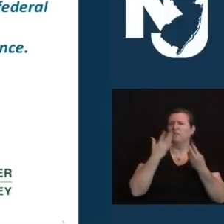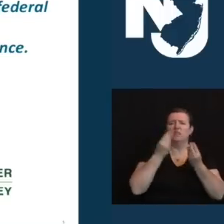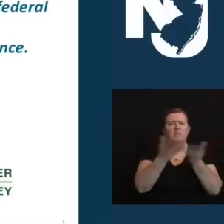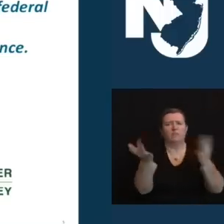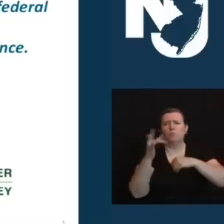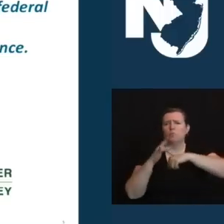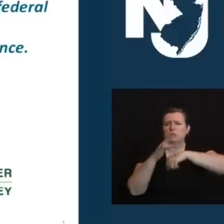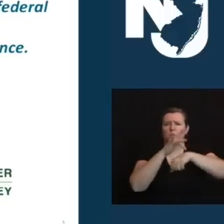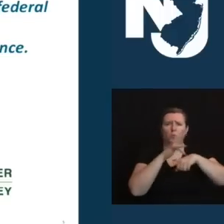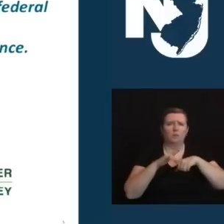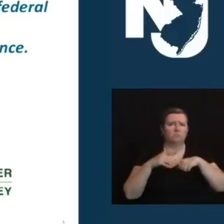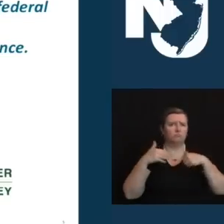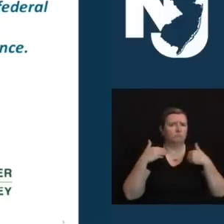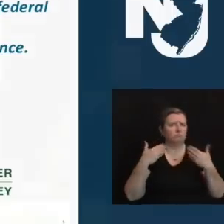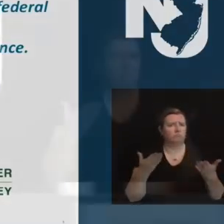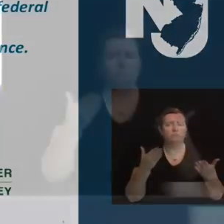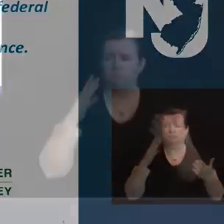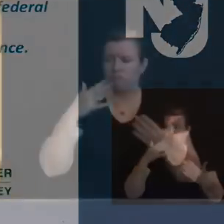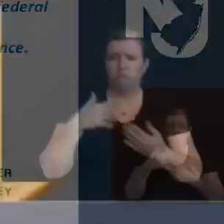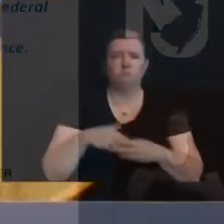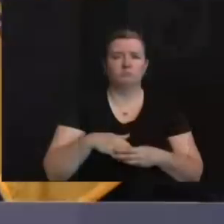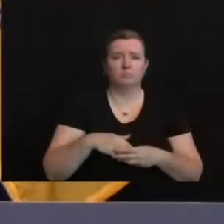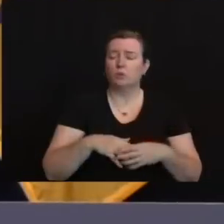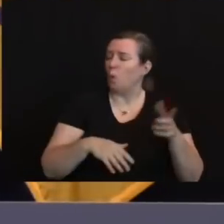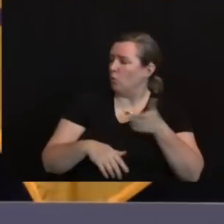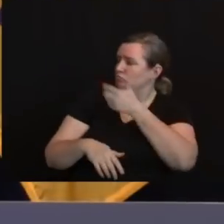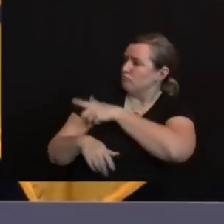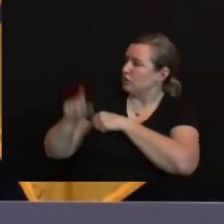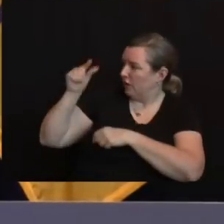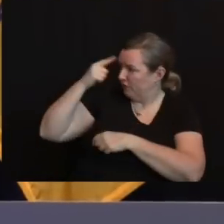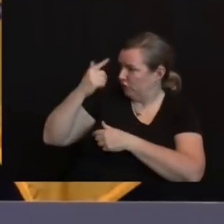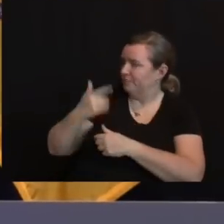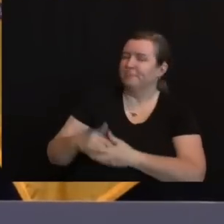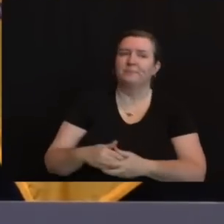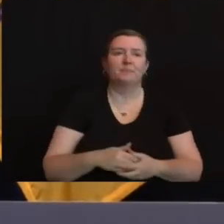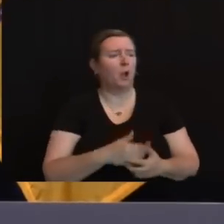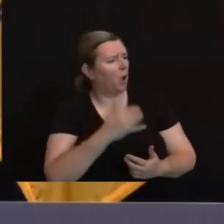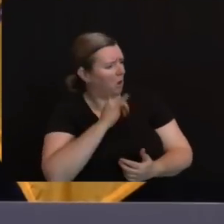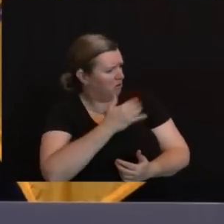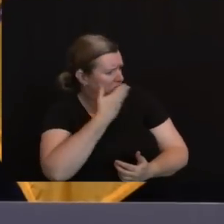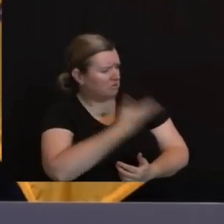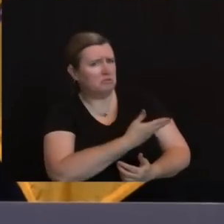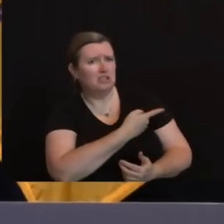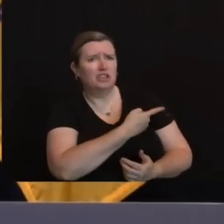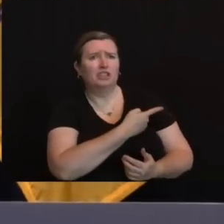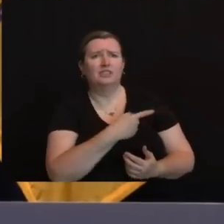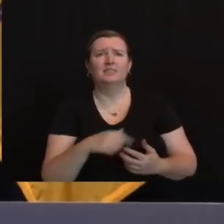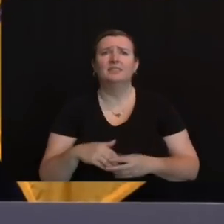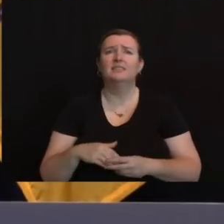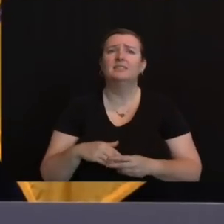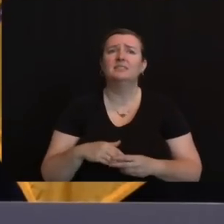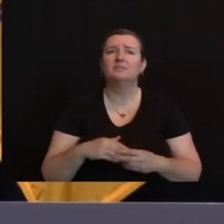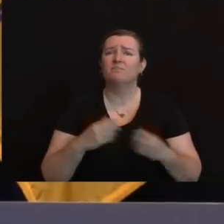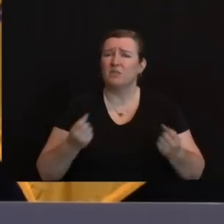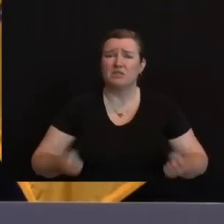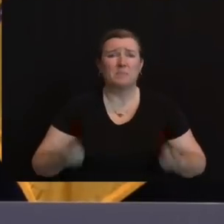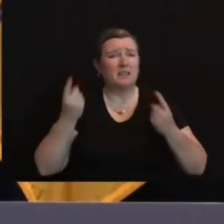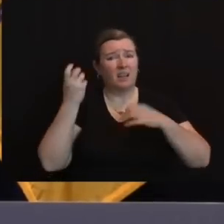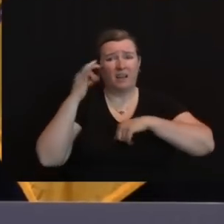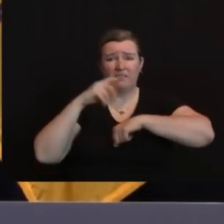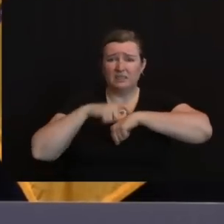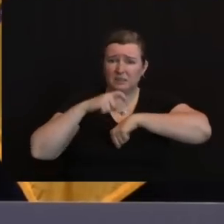that, Governor, I yield the floor back to you. Tim, great work. And God knows we've spent a lot of time, for instance, talking